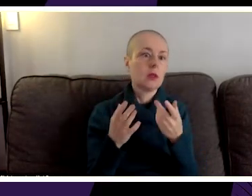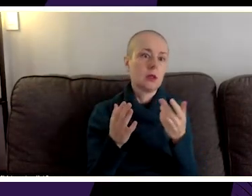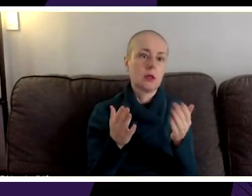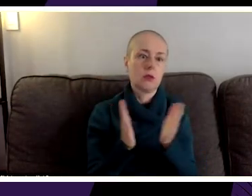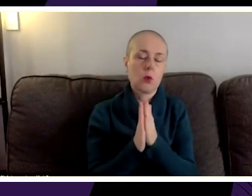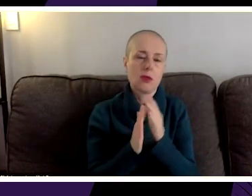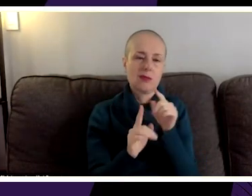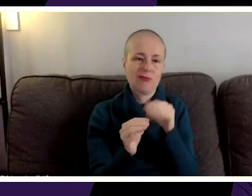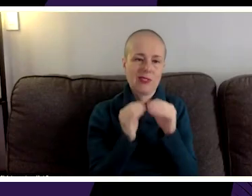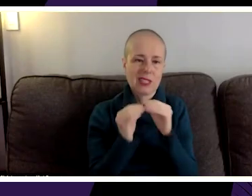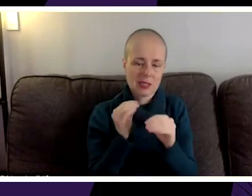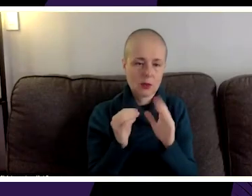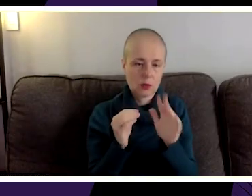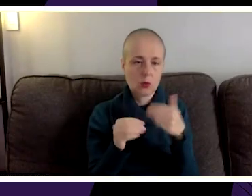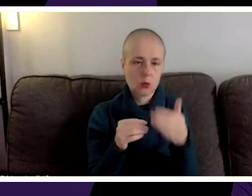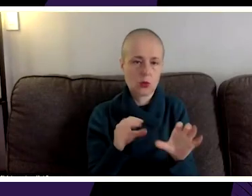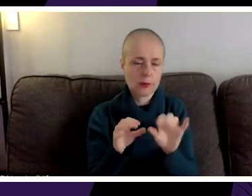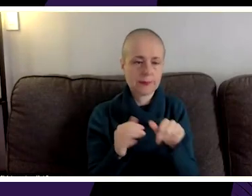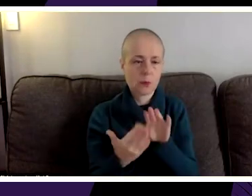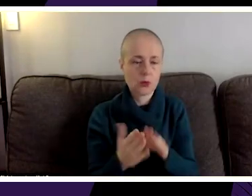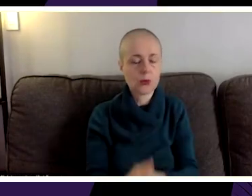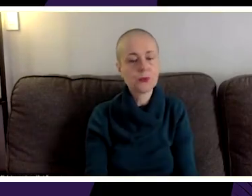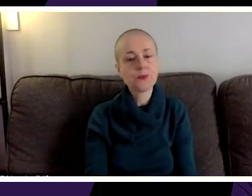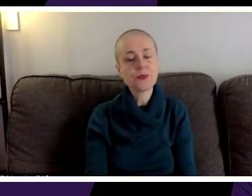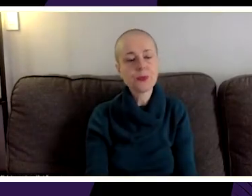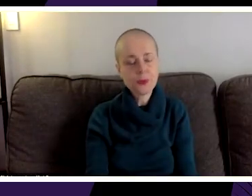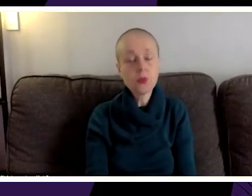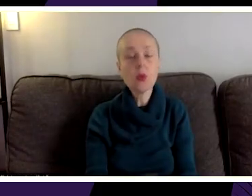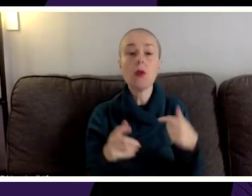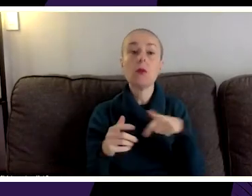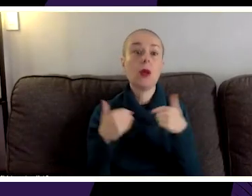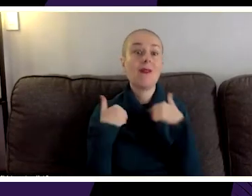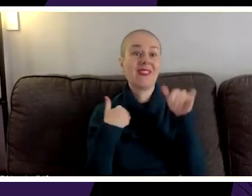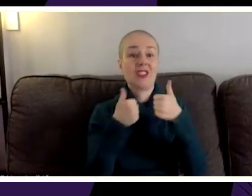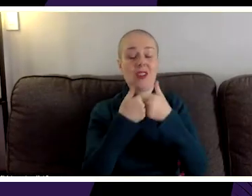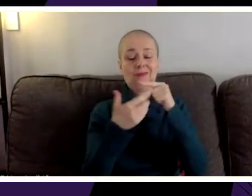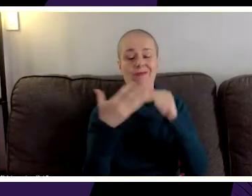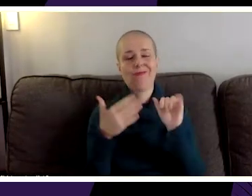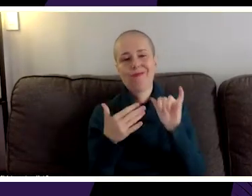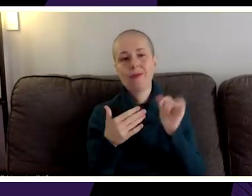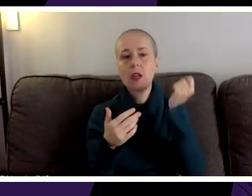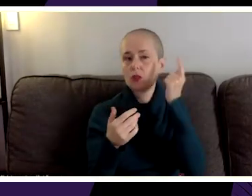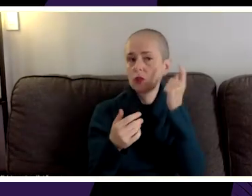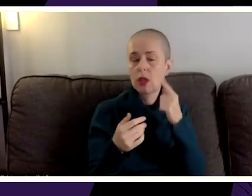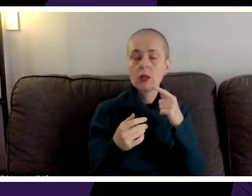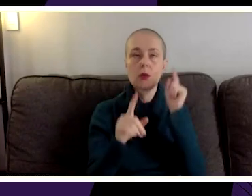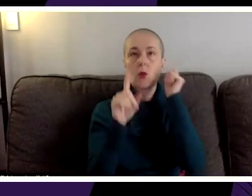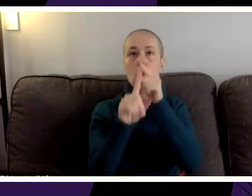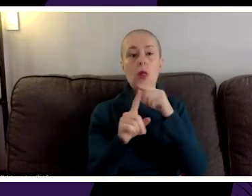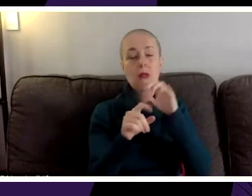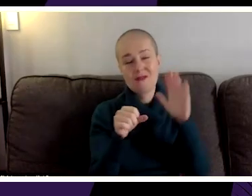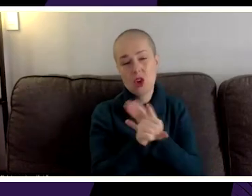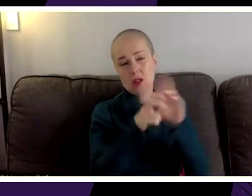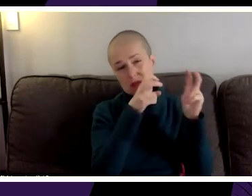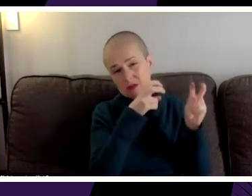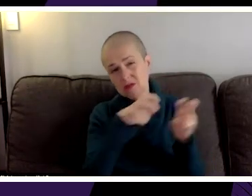nice that we're doing that. So given these challenges, I decided the ultimate goal wasn't to migrate the entire repo,